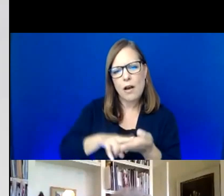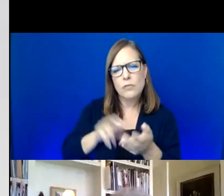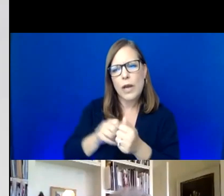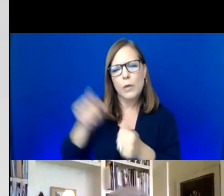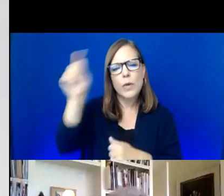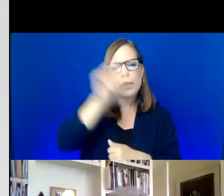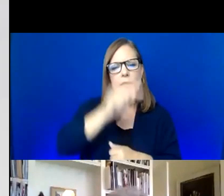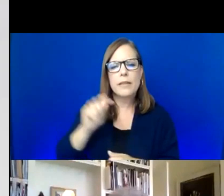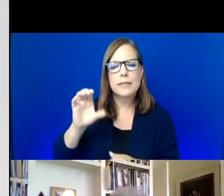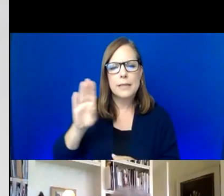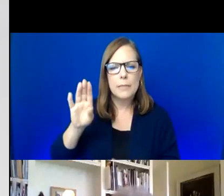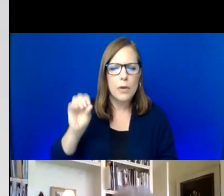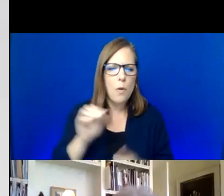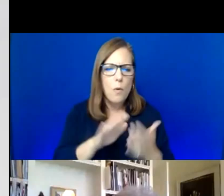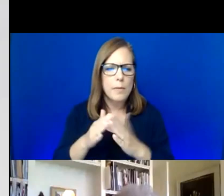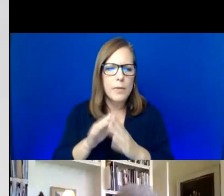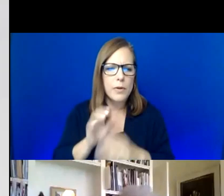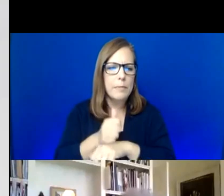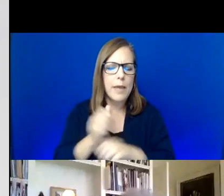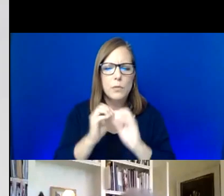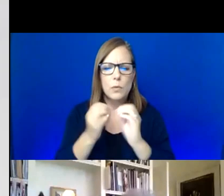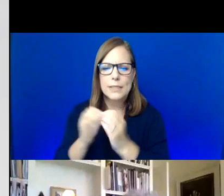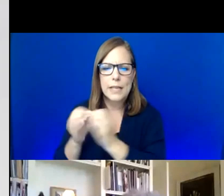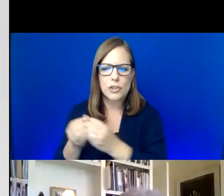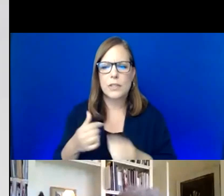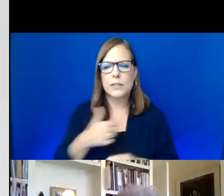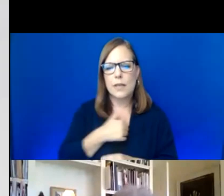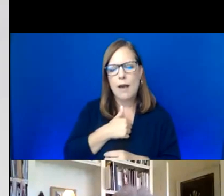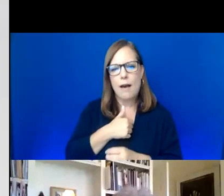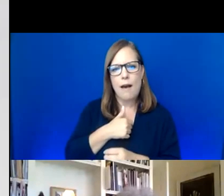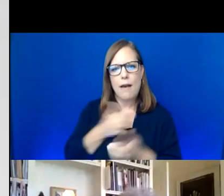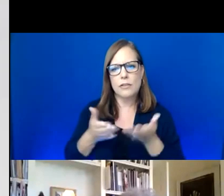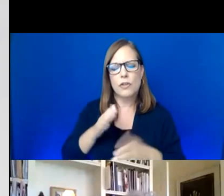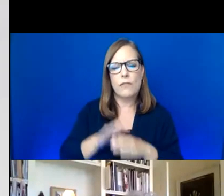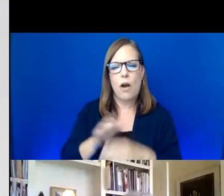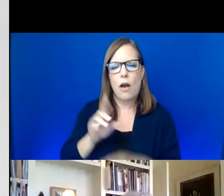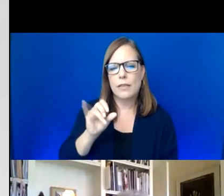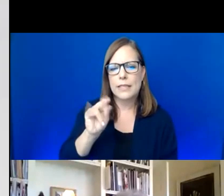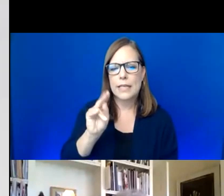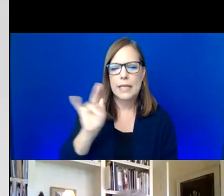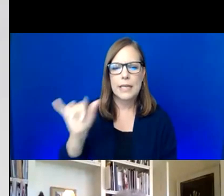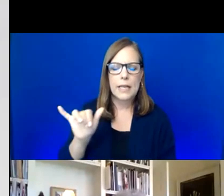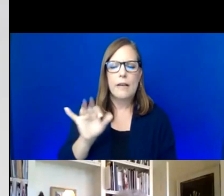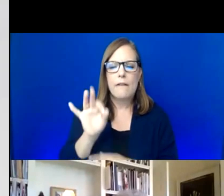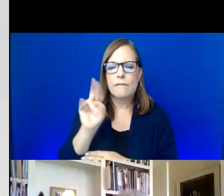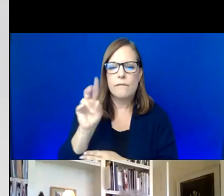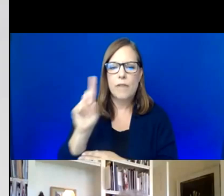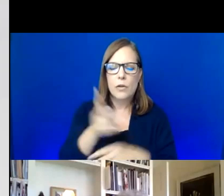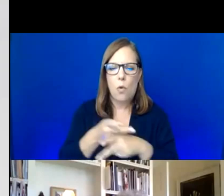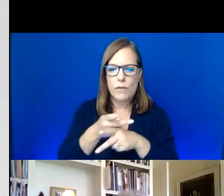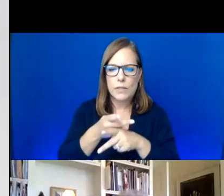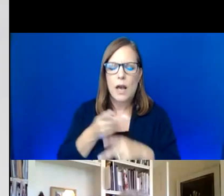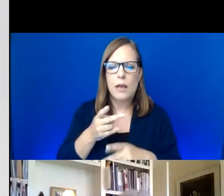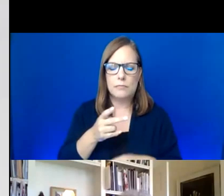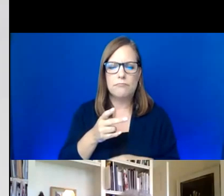community-based organizations. I serve on the Dignity Fund Oversight Committee. The fund targets resources and programs for low and